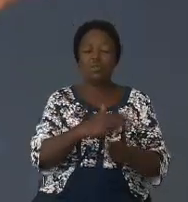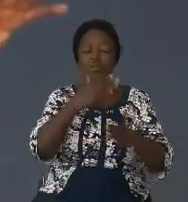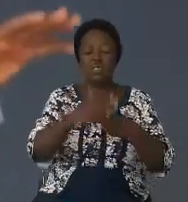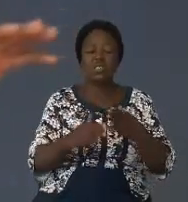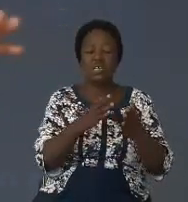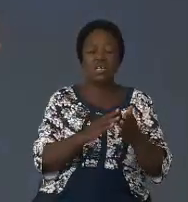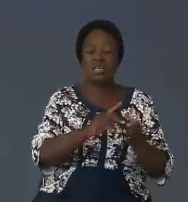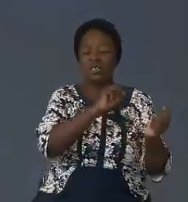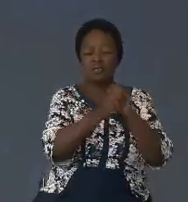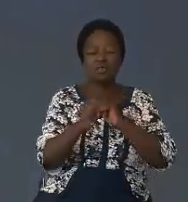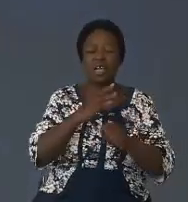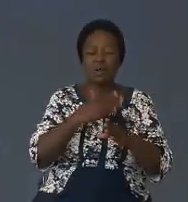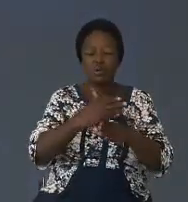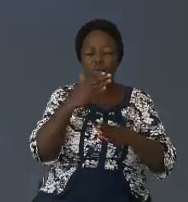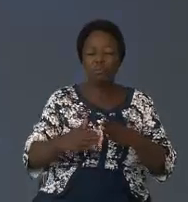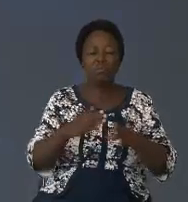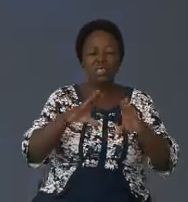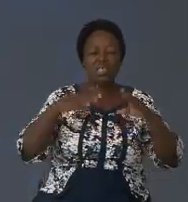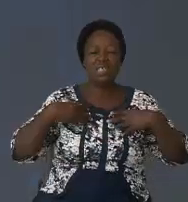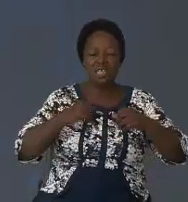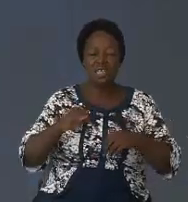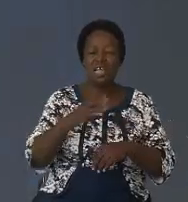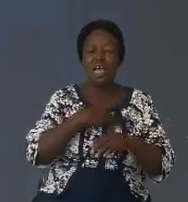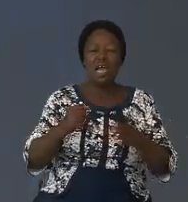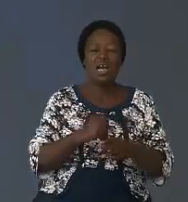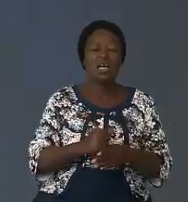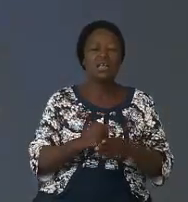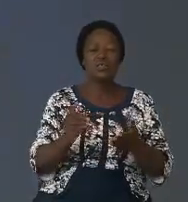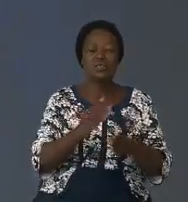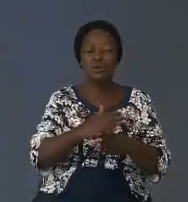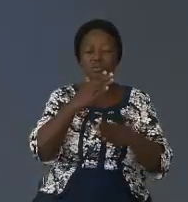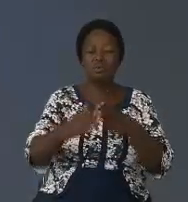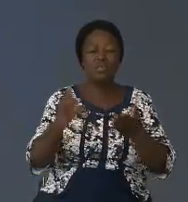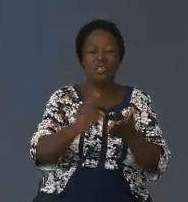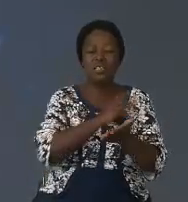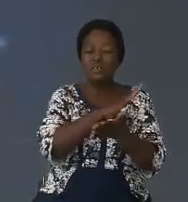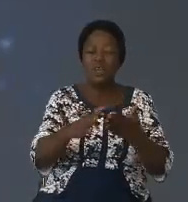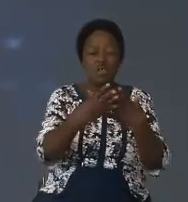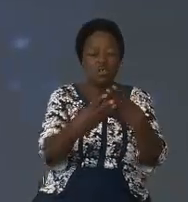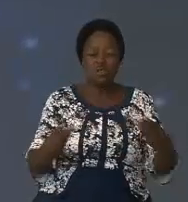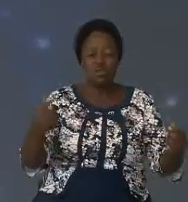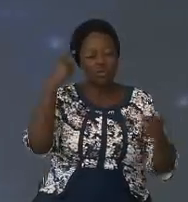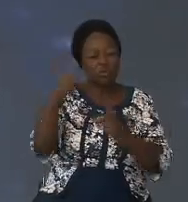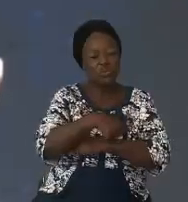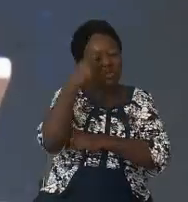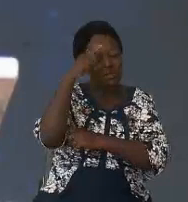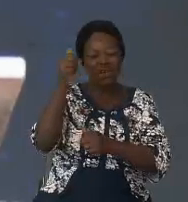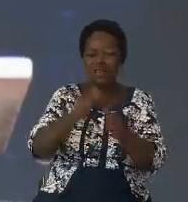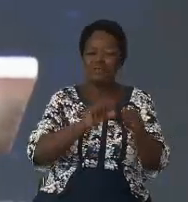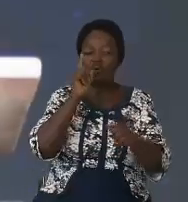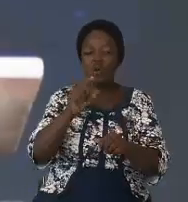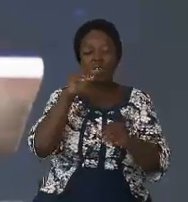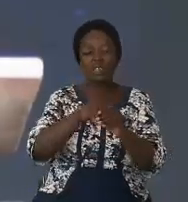total restoration, total transformation, and complete recovery, and total